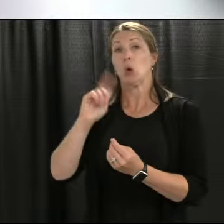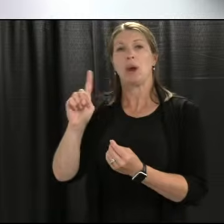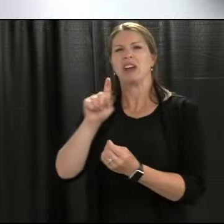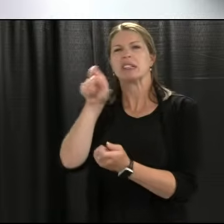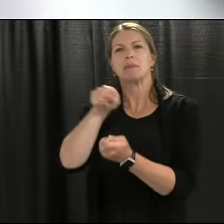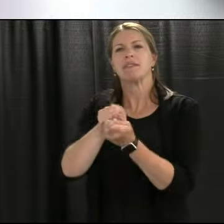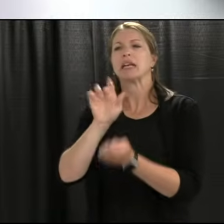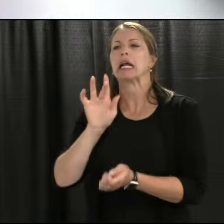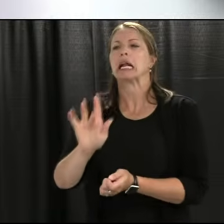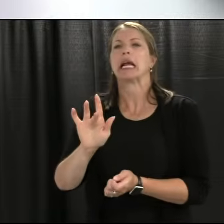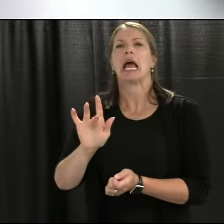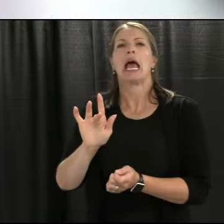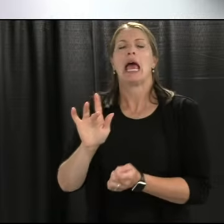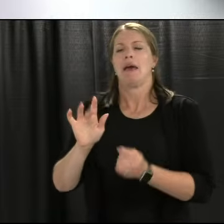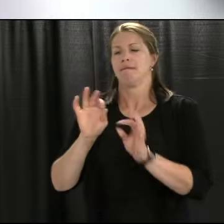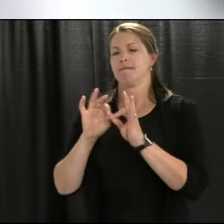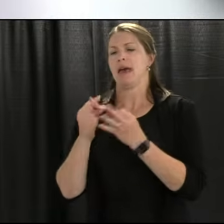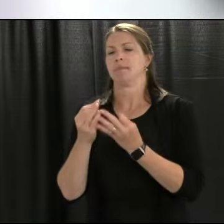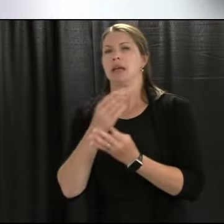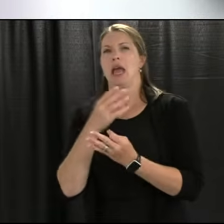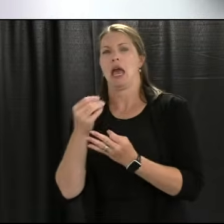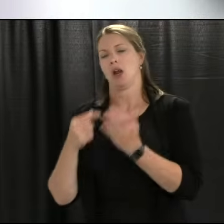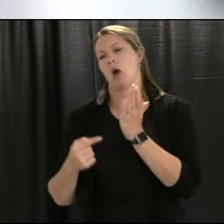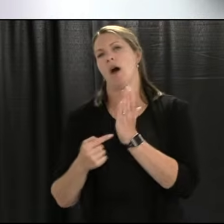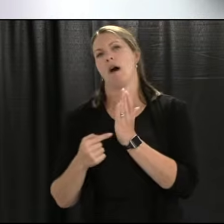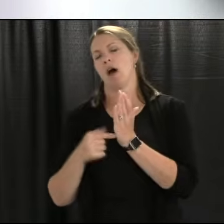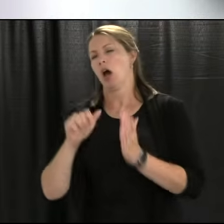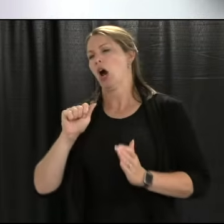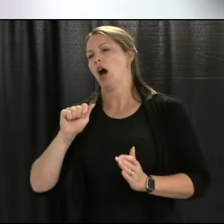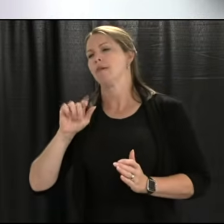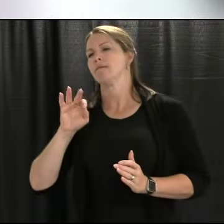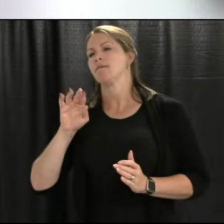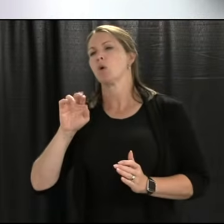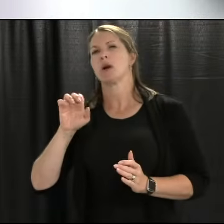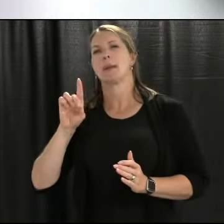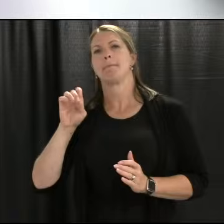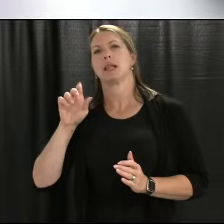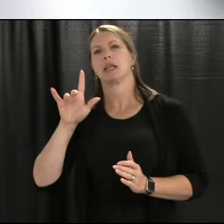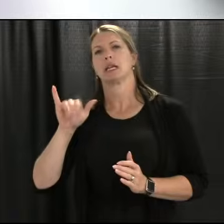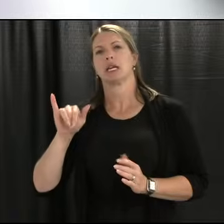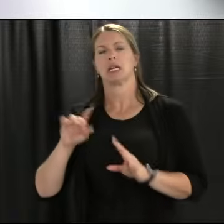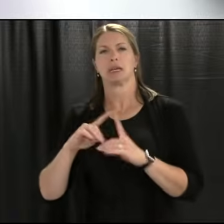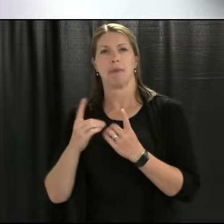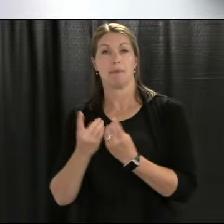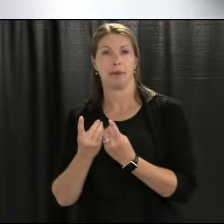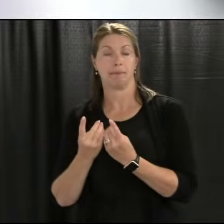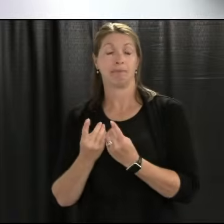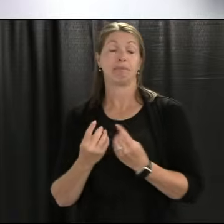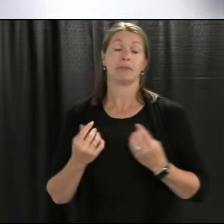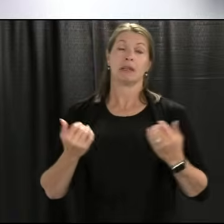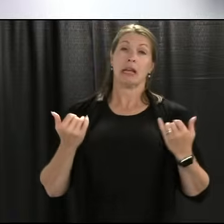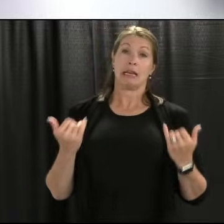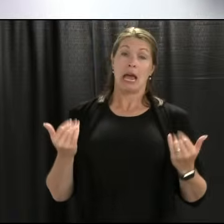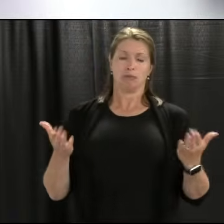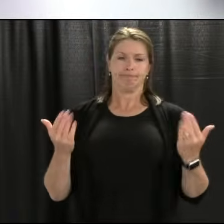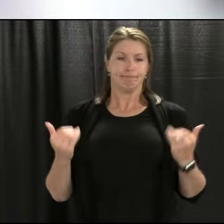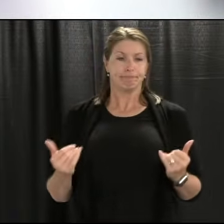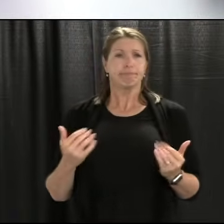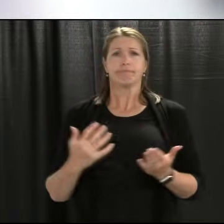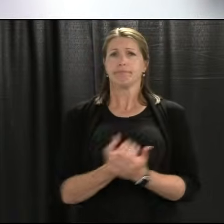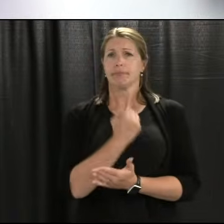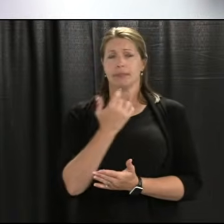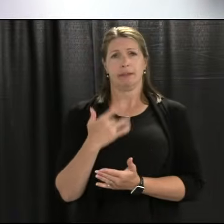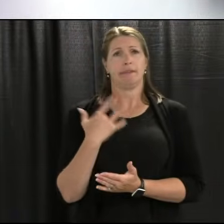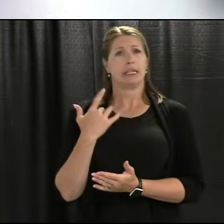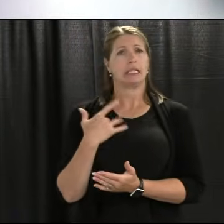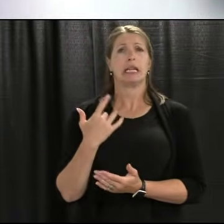Department. I think at that stage, it's also, and probably now really, it's also a good time for all of us to reach out